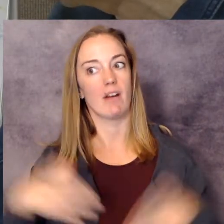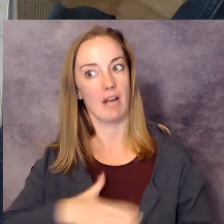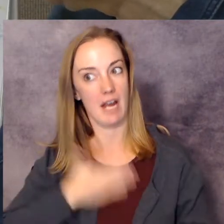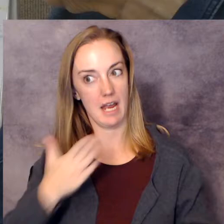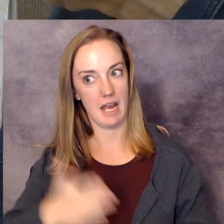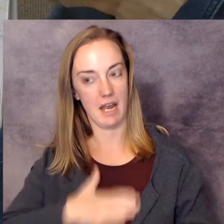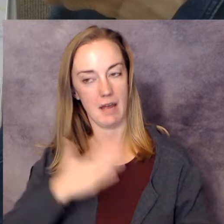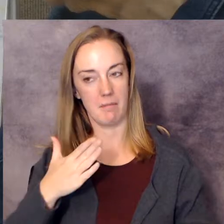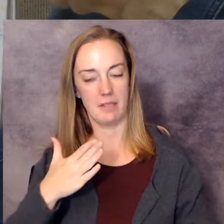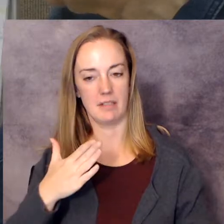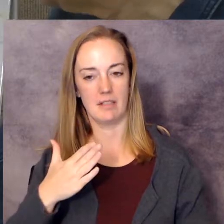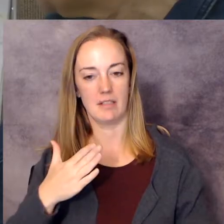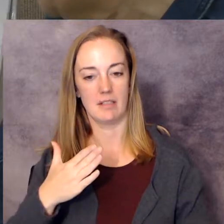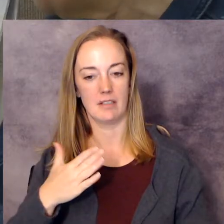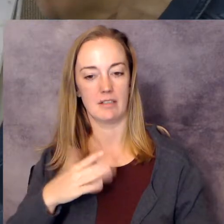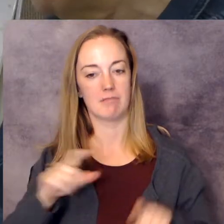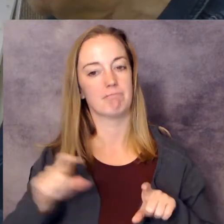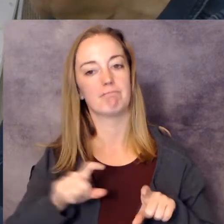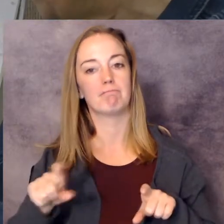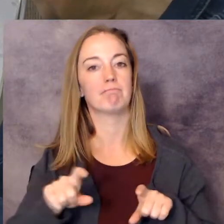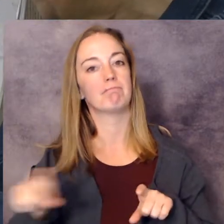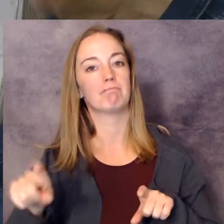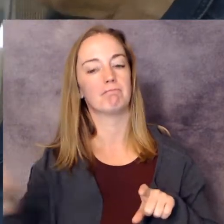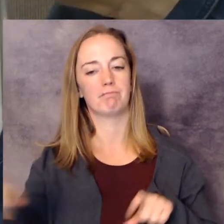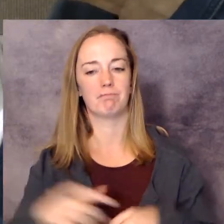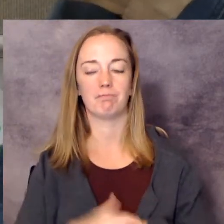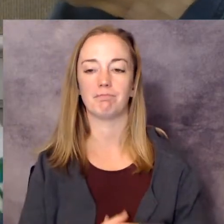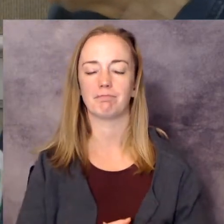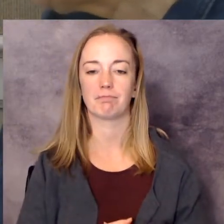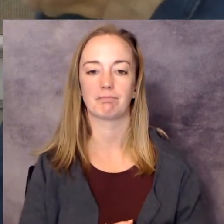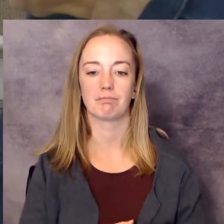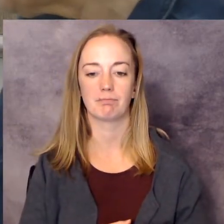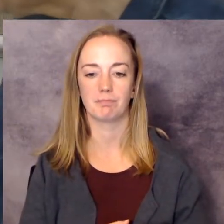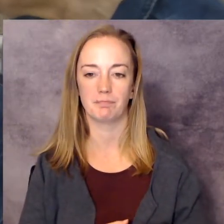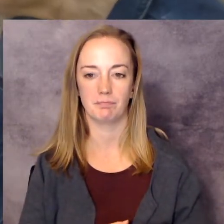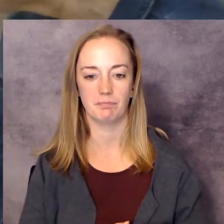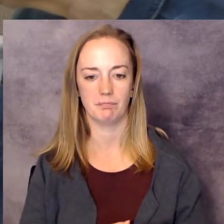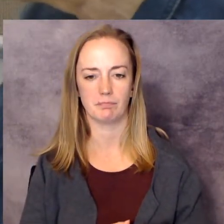said Mr. Seahorse, and he swam on his way.